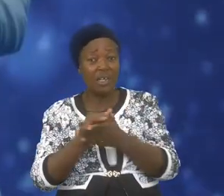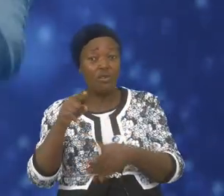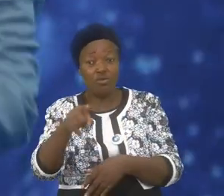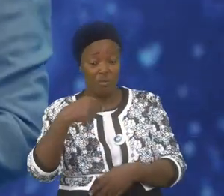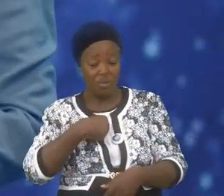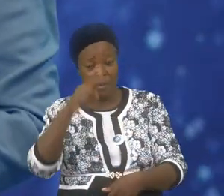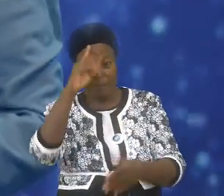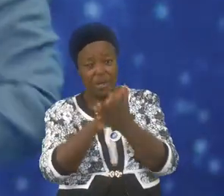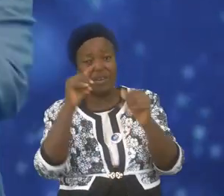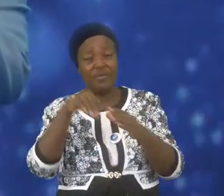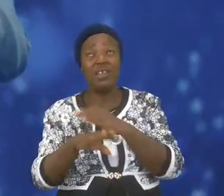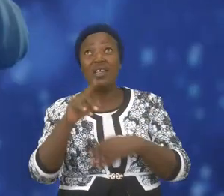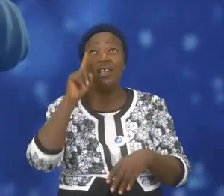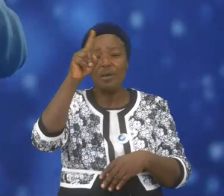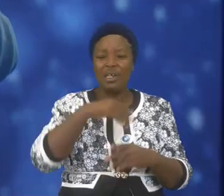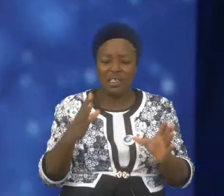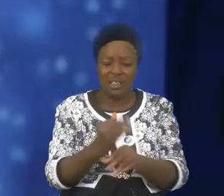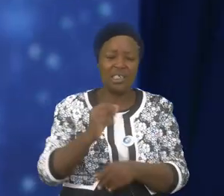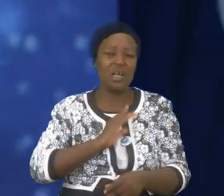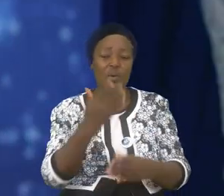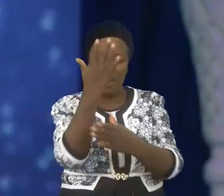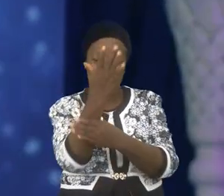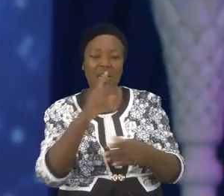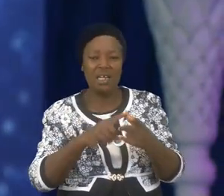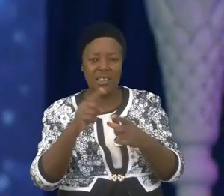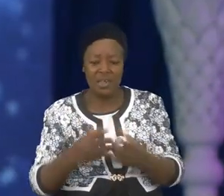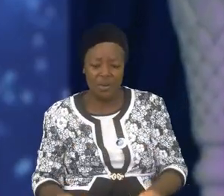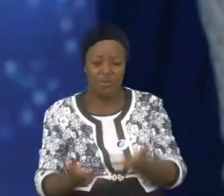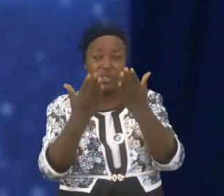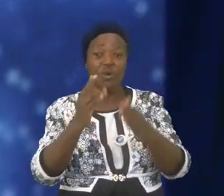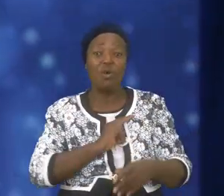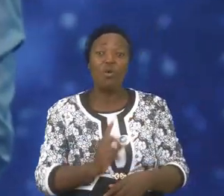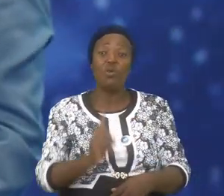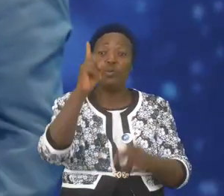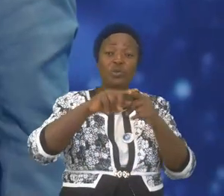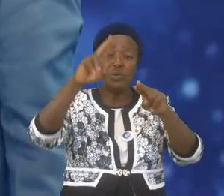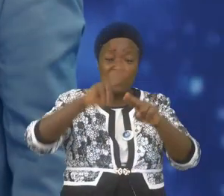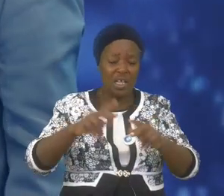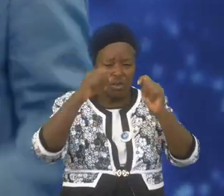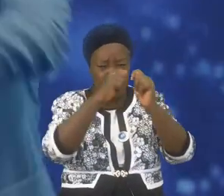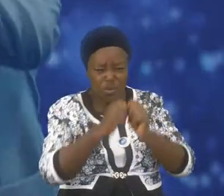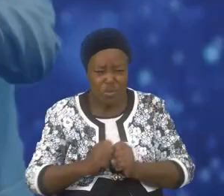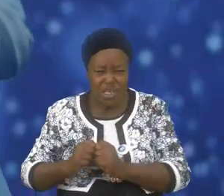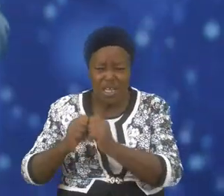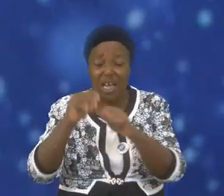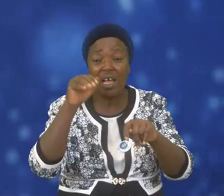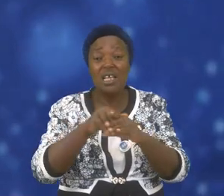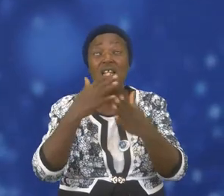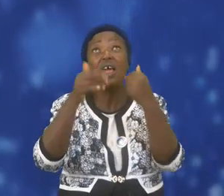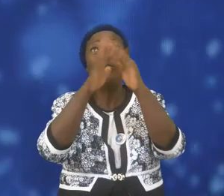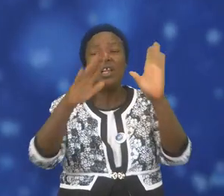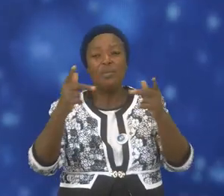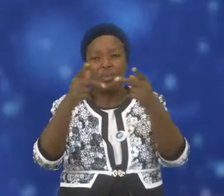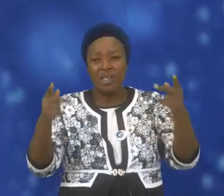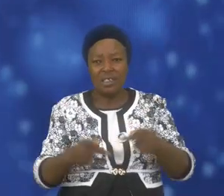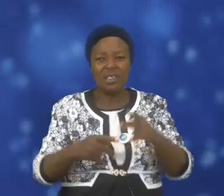to sit together in heavenly places above Babylon. He has raised up